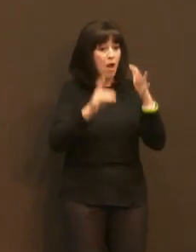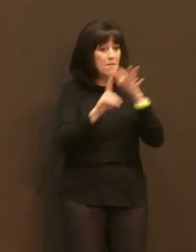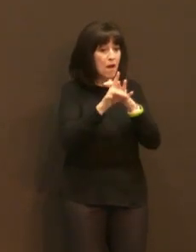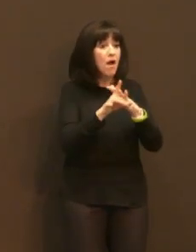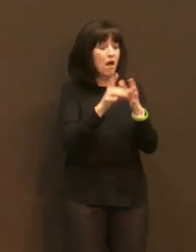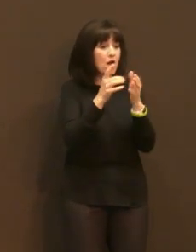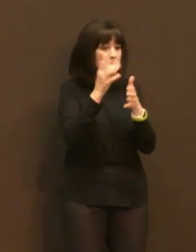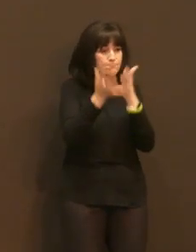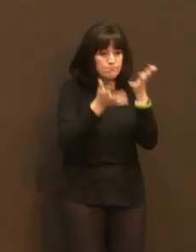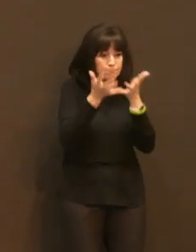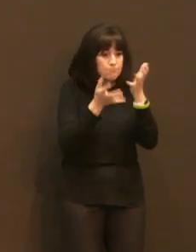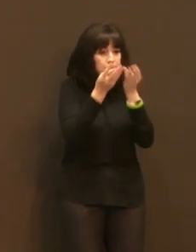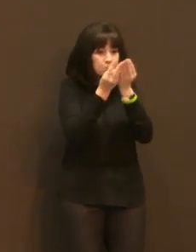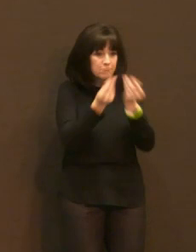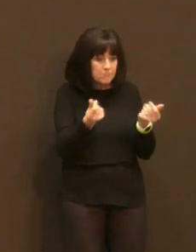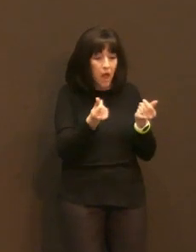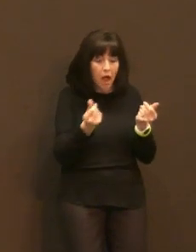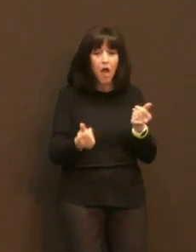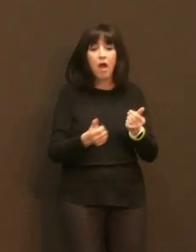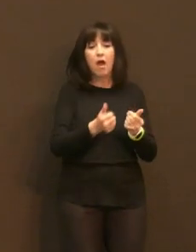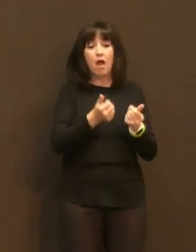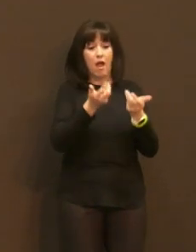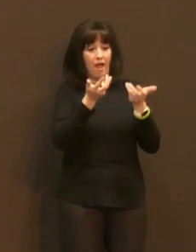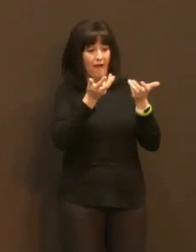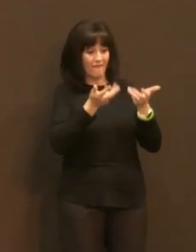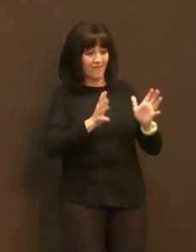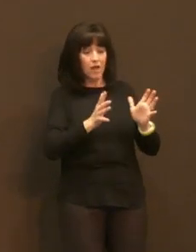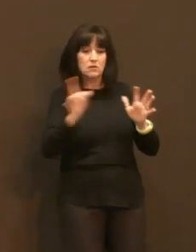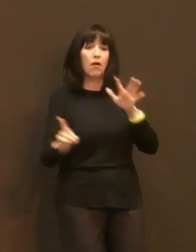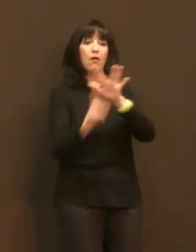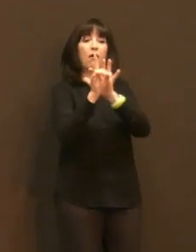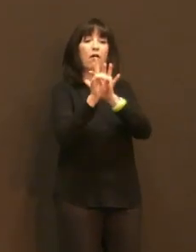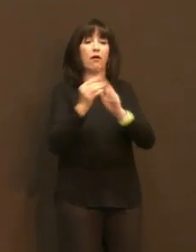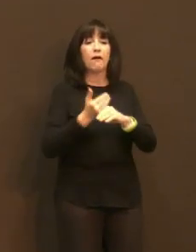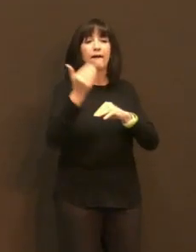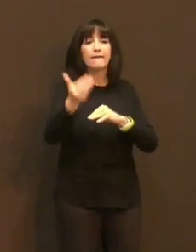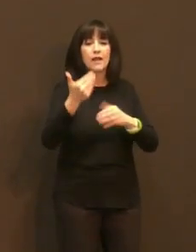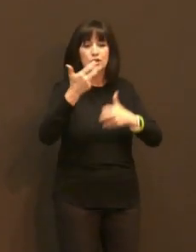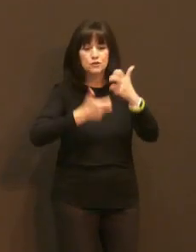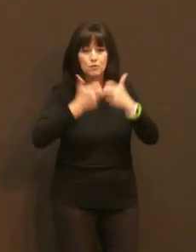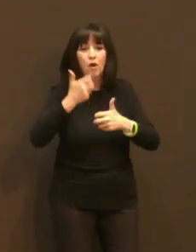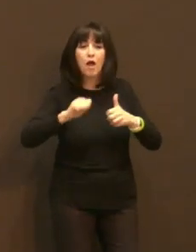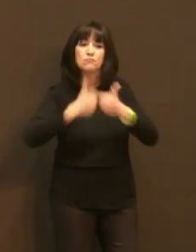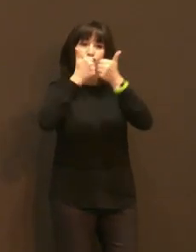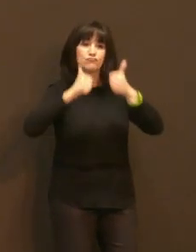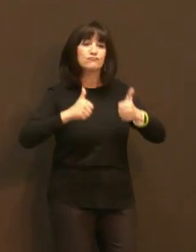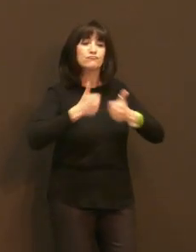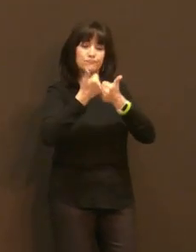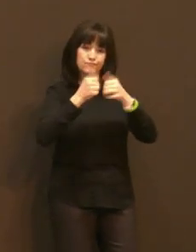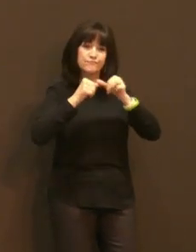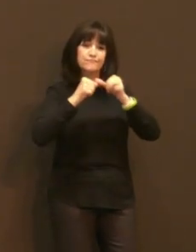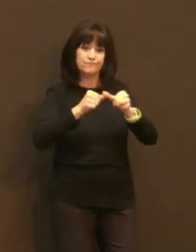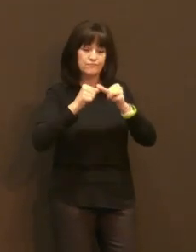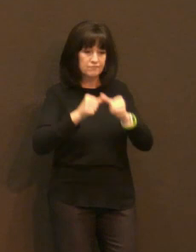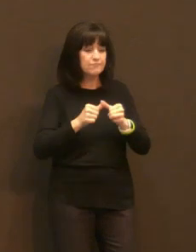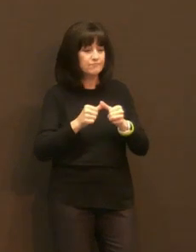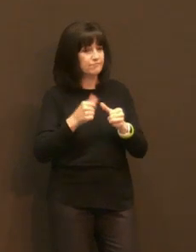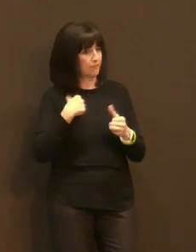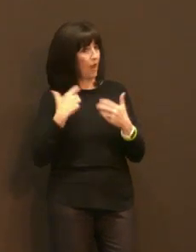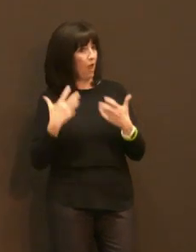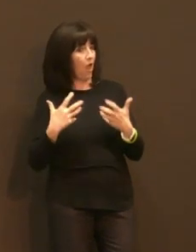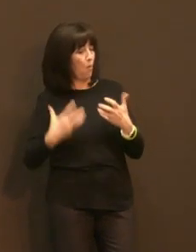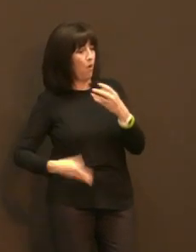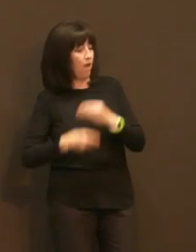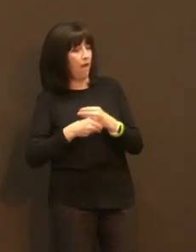up to the plate to address it. Again, thanks, as AJ said, to our Army and Air National Guard, just doing a